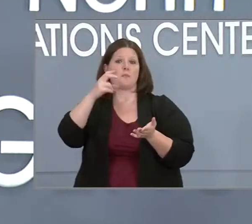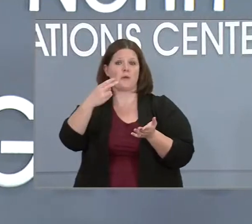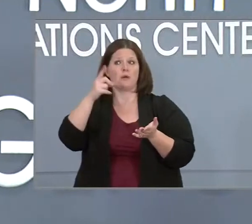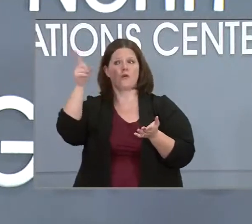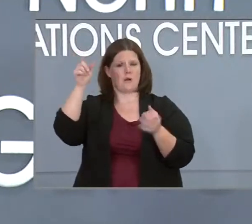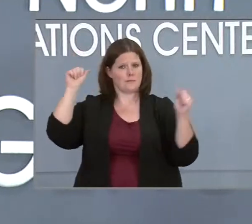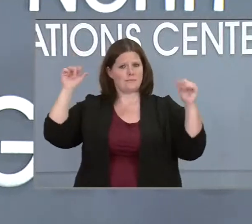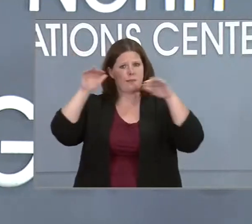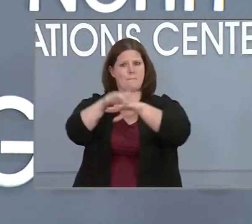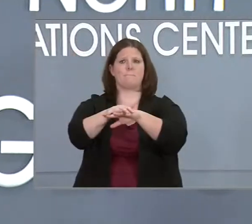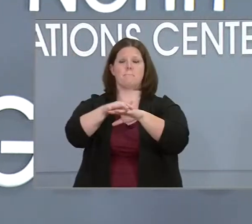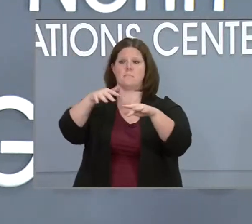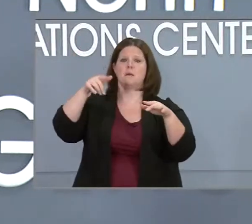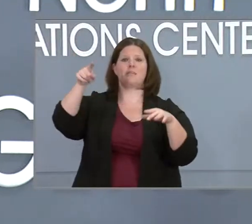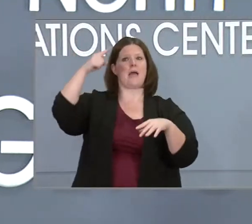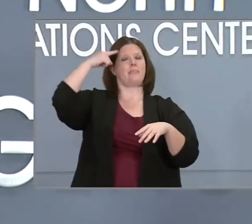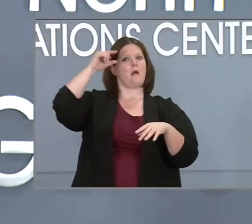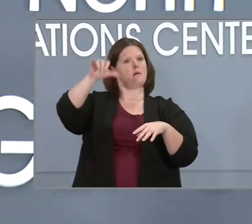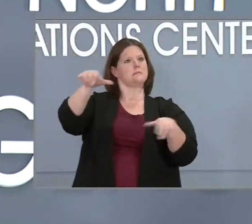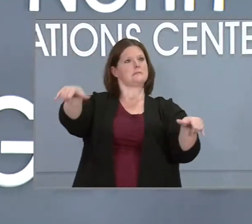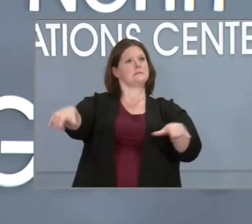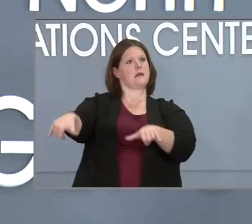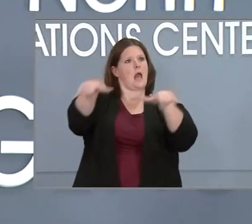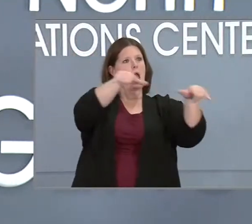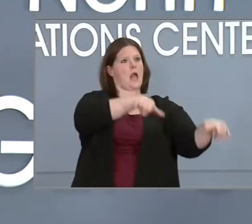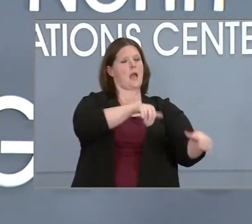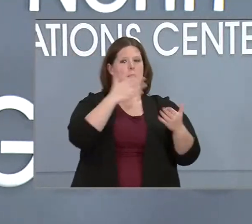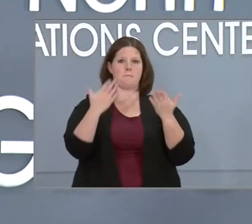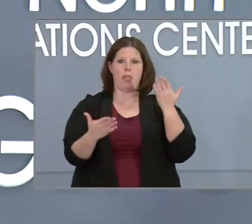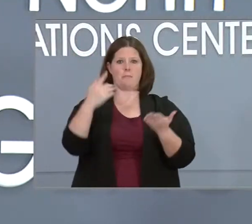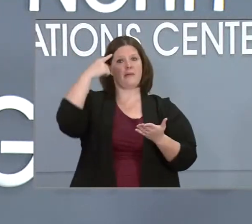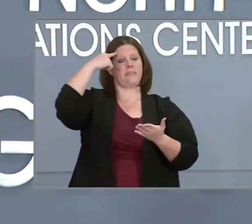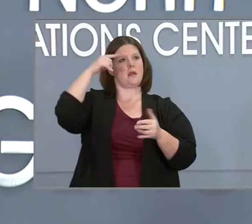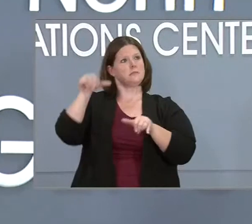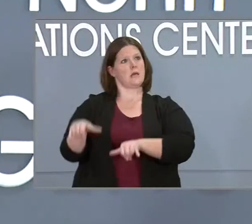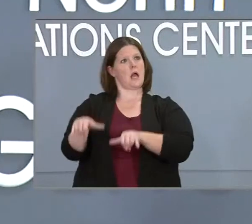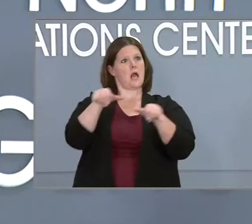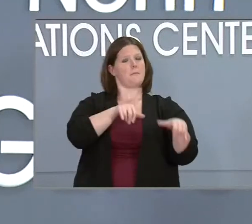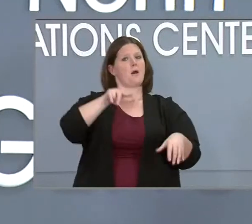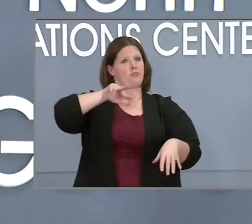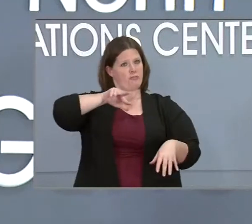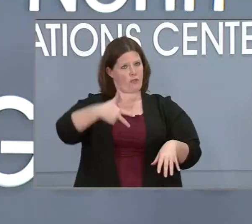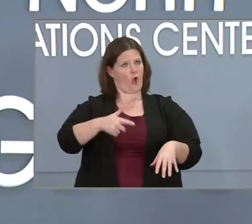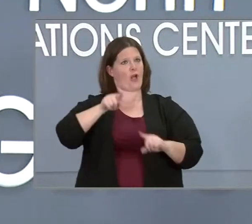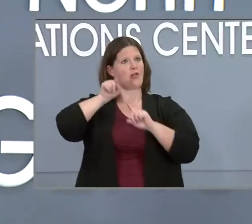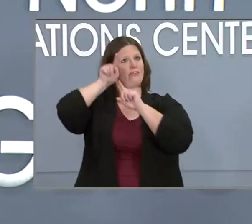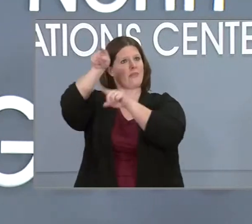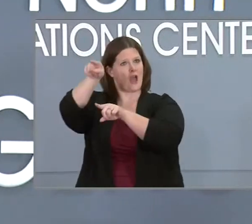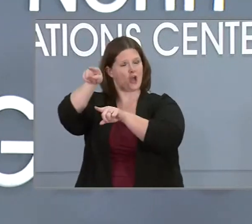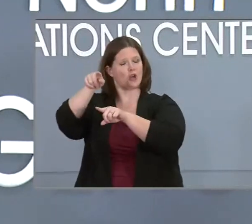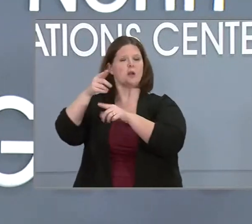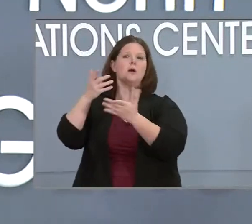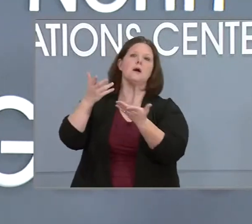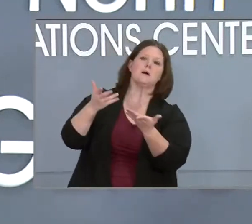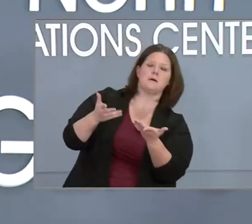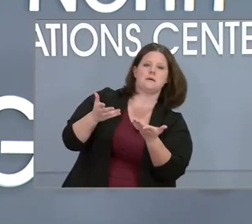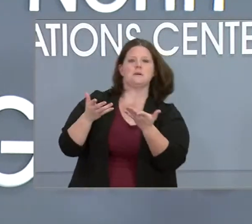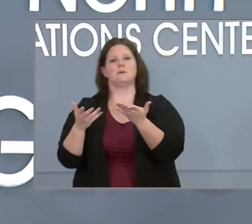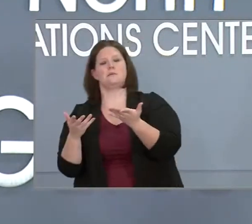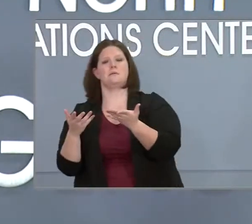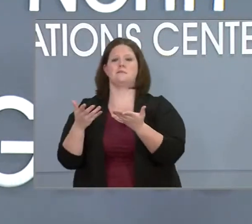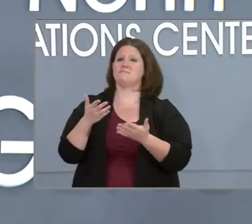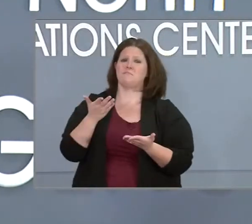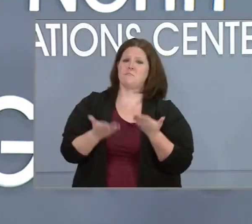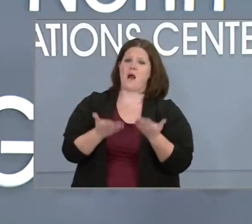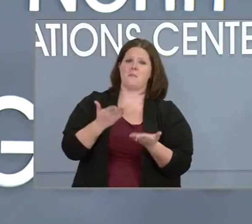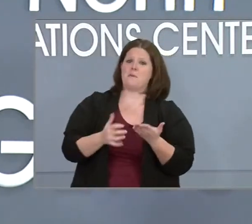so they may be thinking that those are the places to go to get third shots as well. And there probably